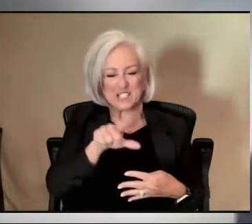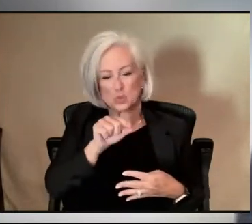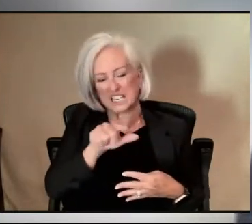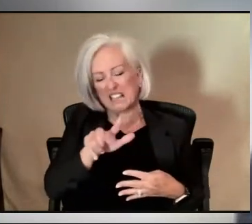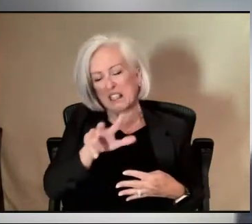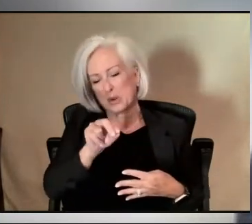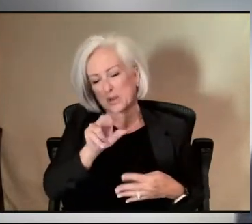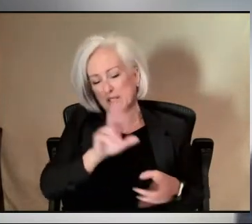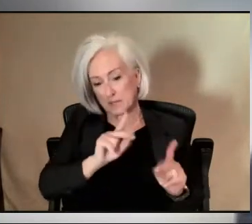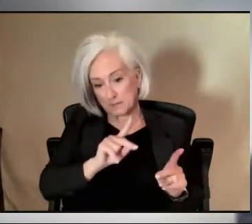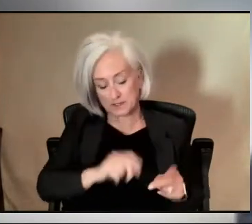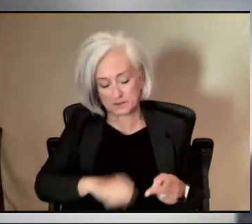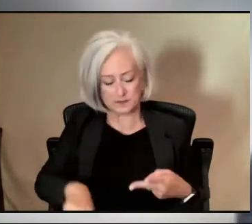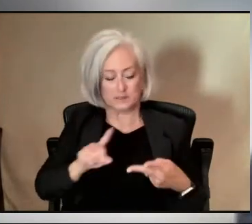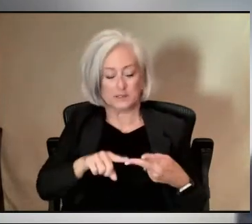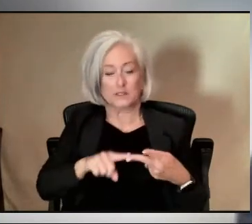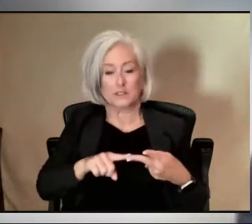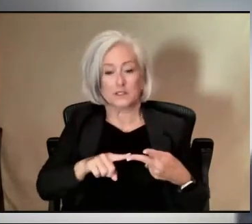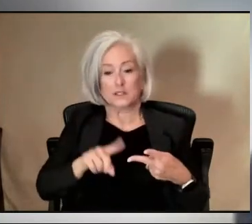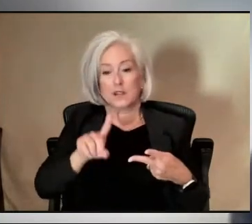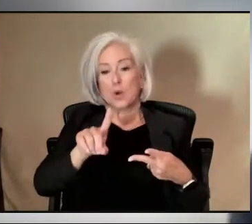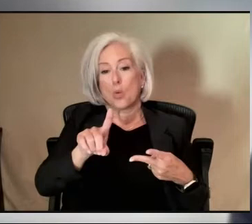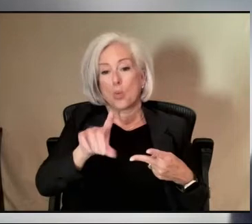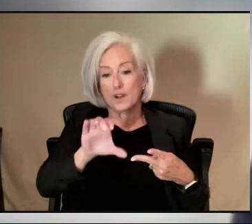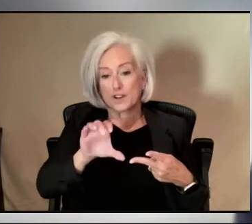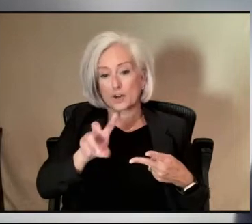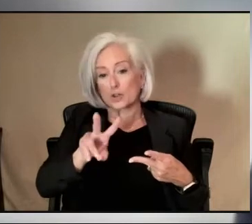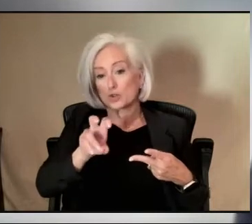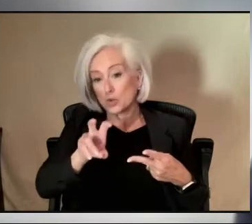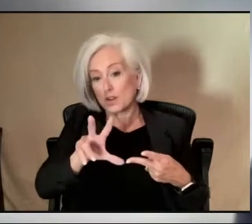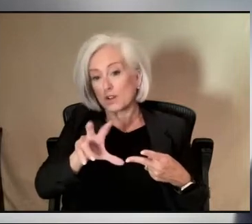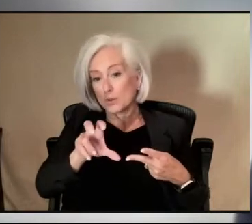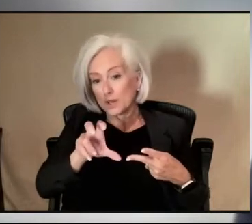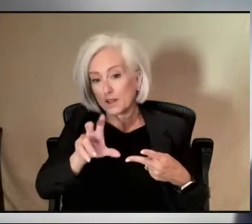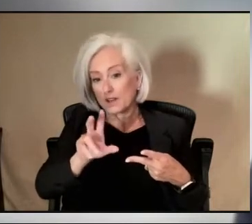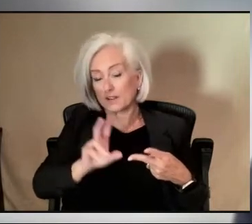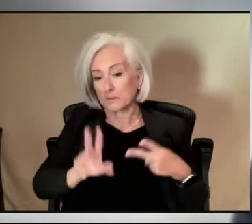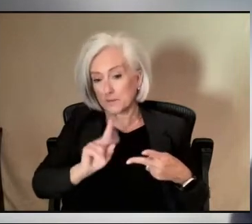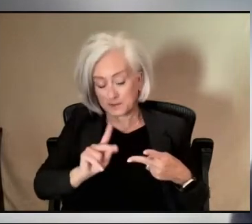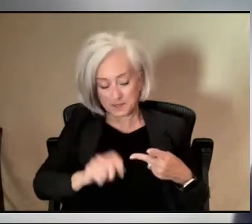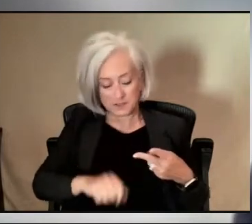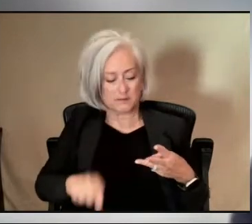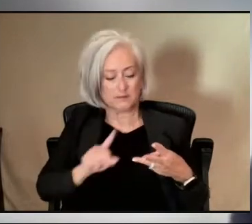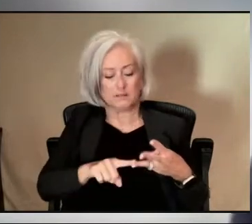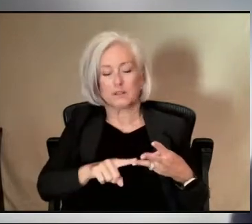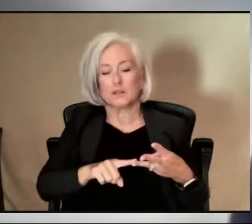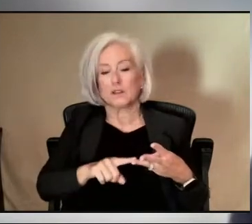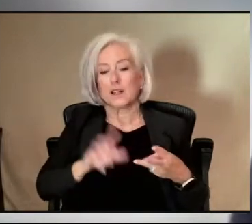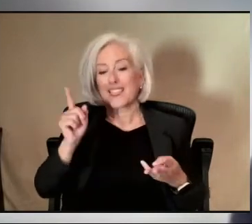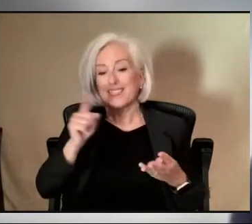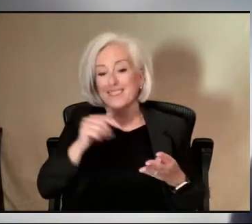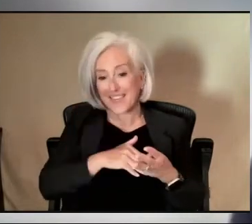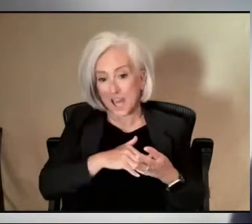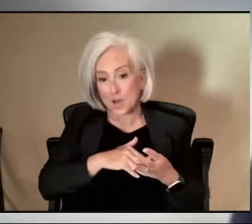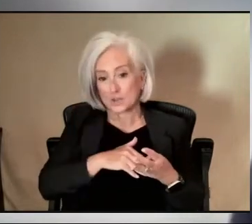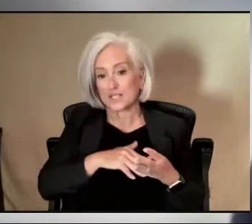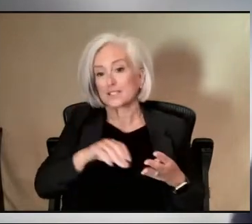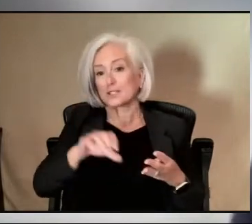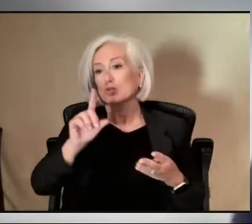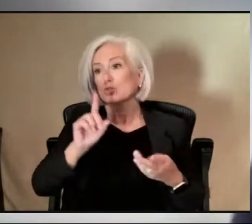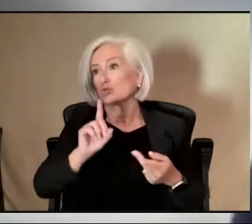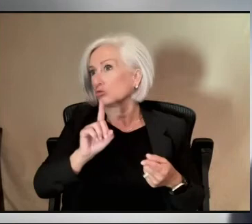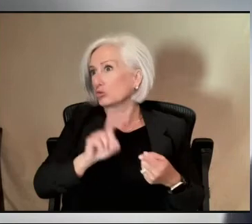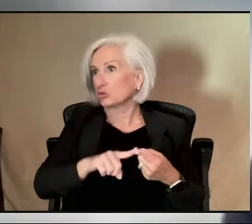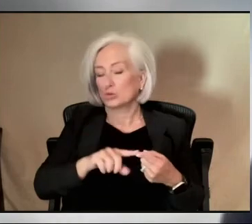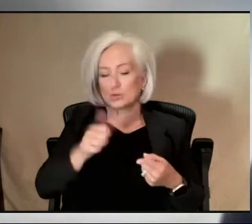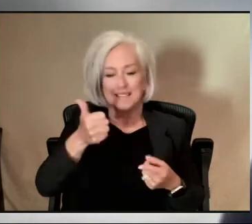have hundreds of patients. Phase 3 will have thousands to tens of thousands of subjects